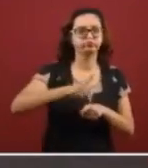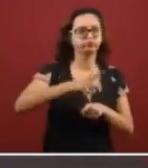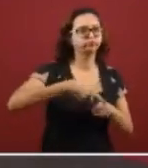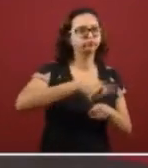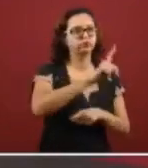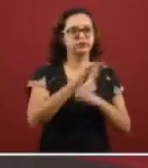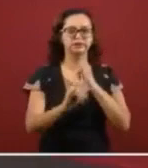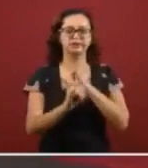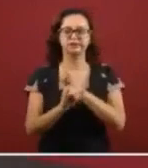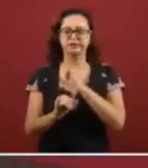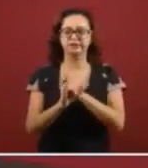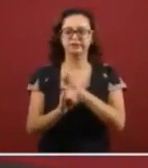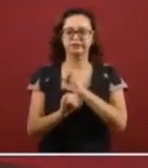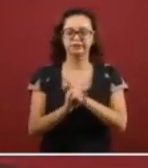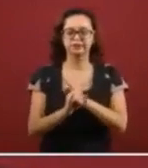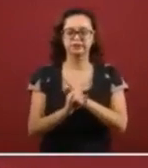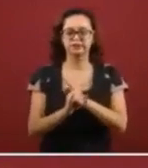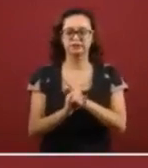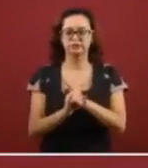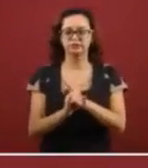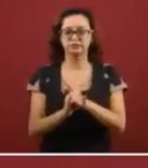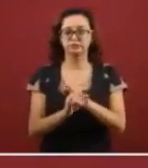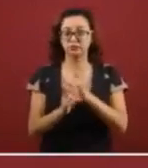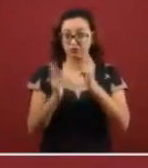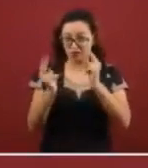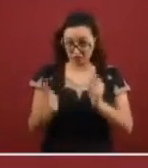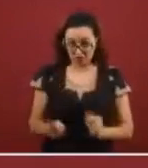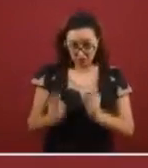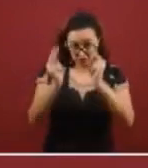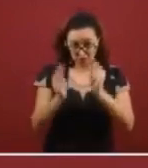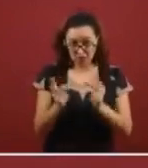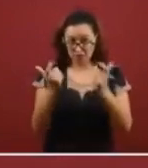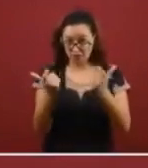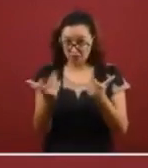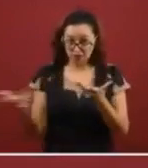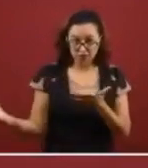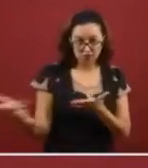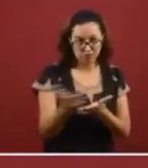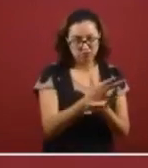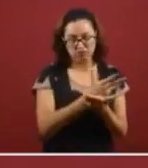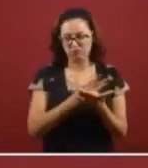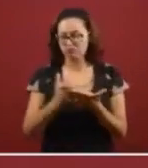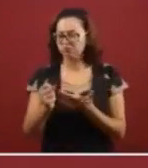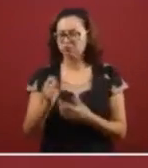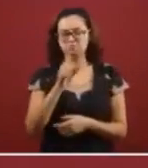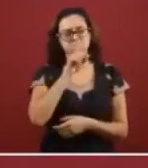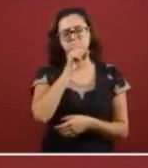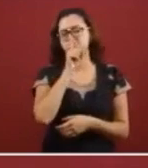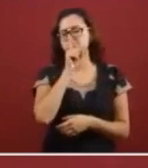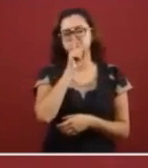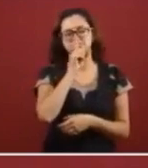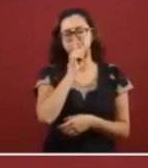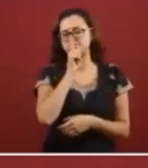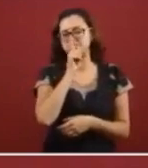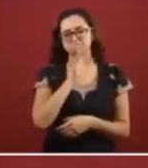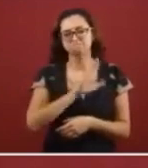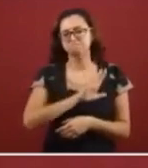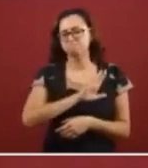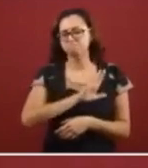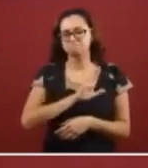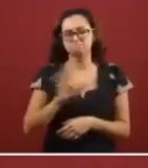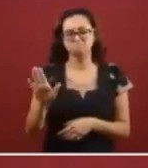be able to give the service de lucro without lucrative gains todos